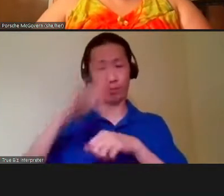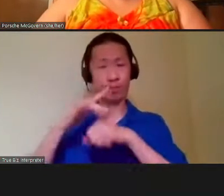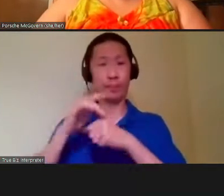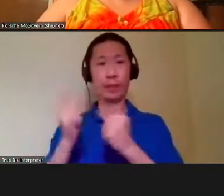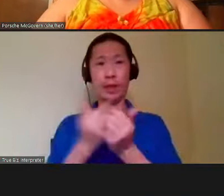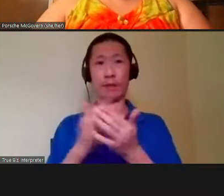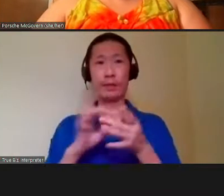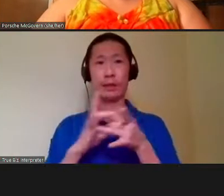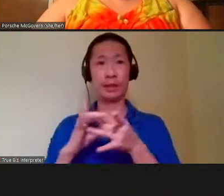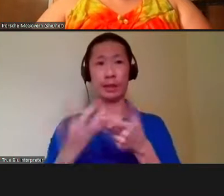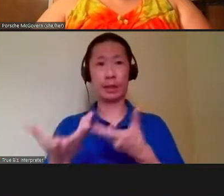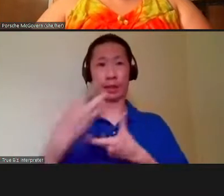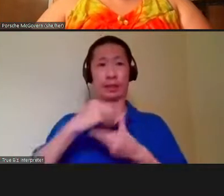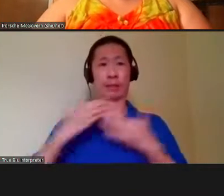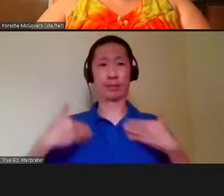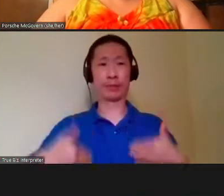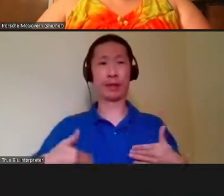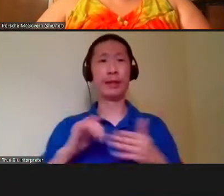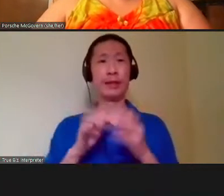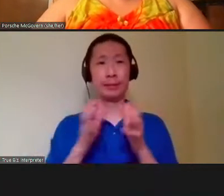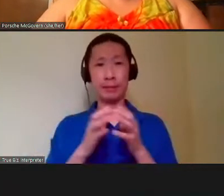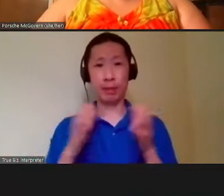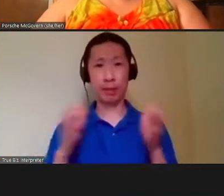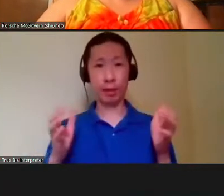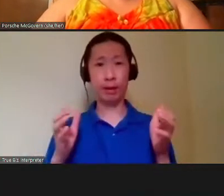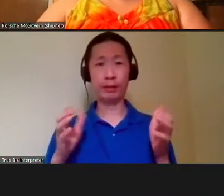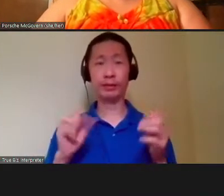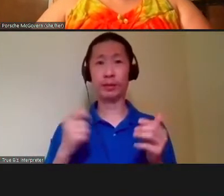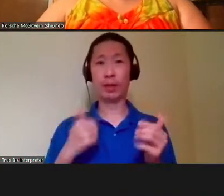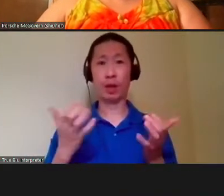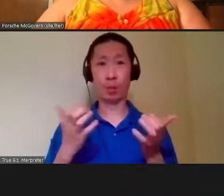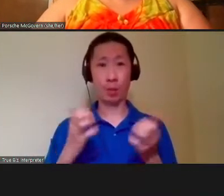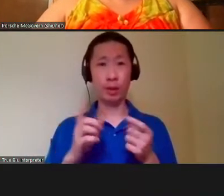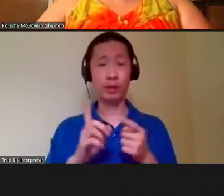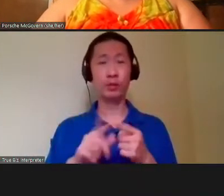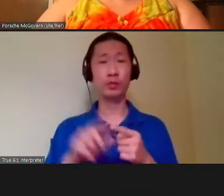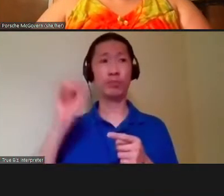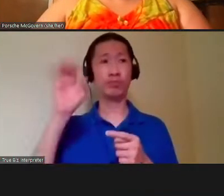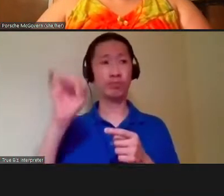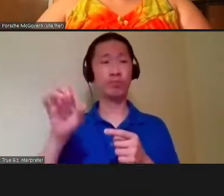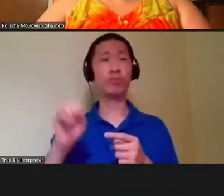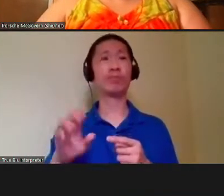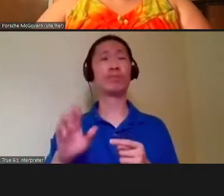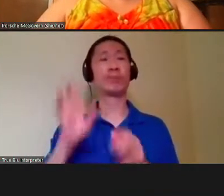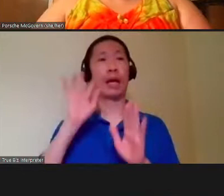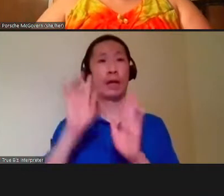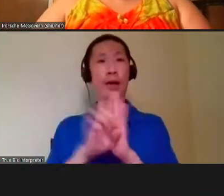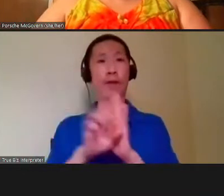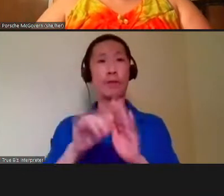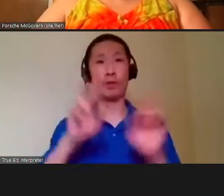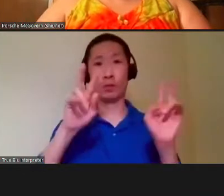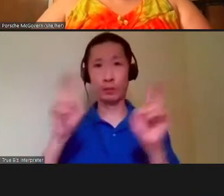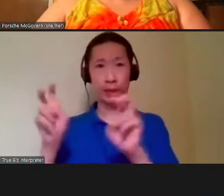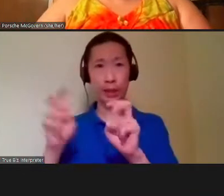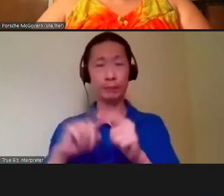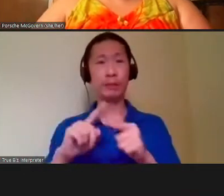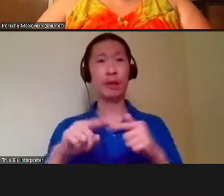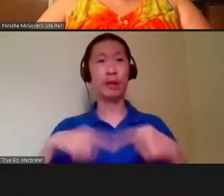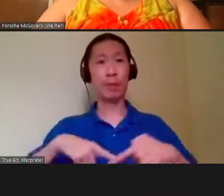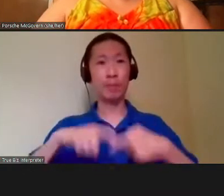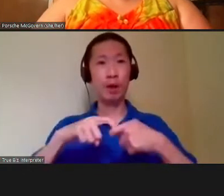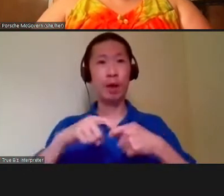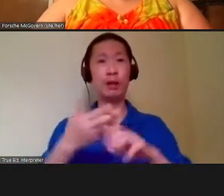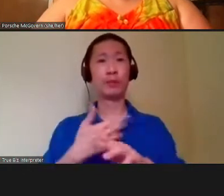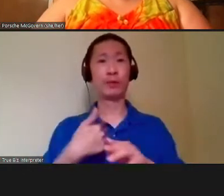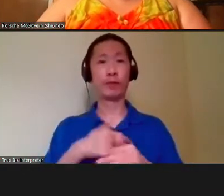together, but that's a lot. So just wanted to like name those things and pause before we go